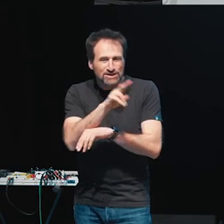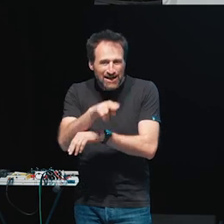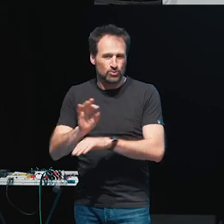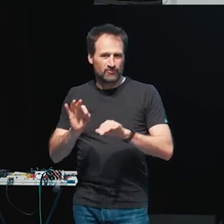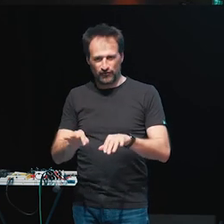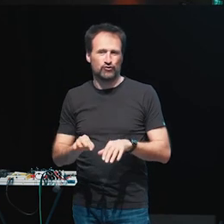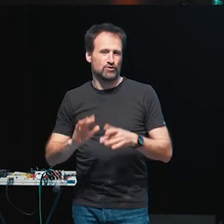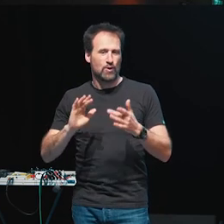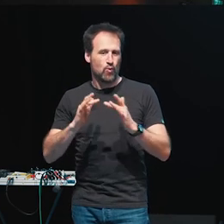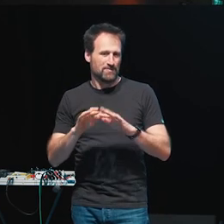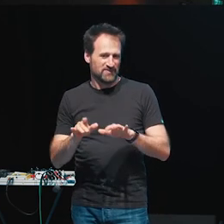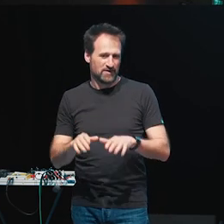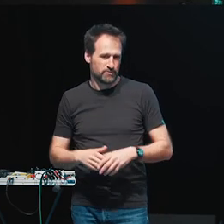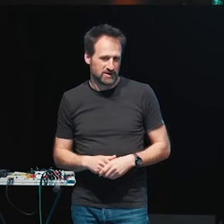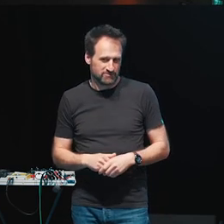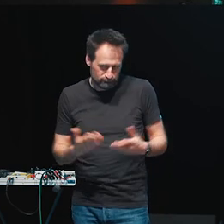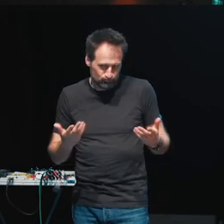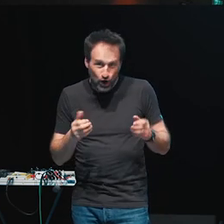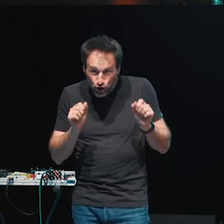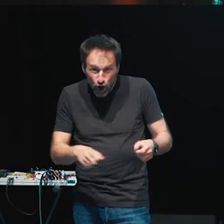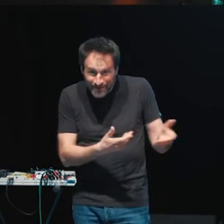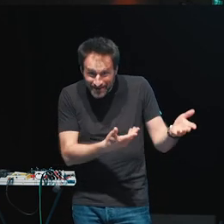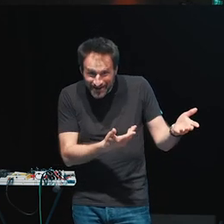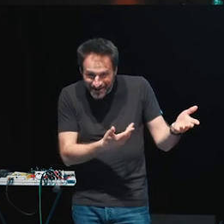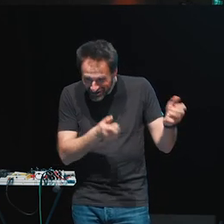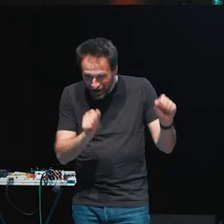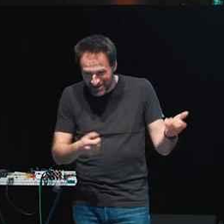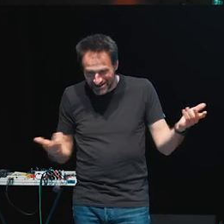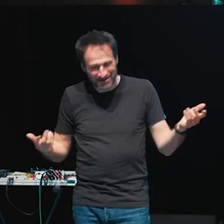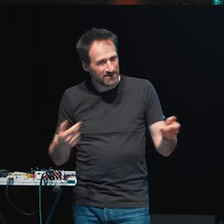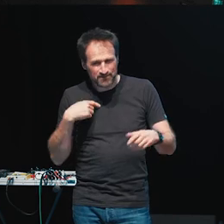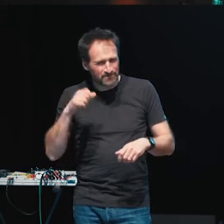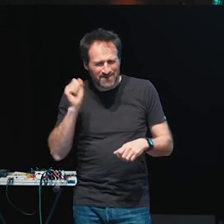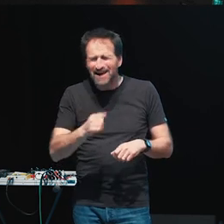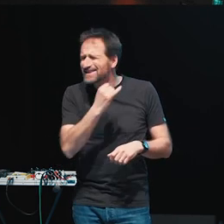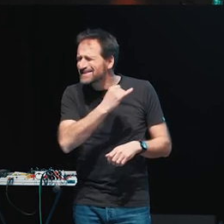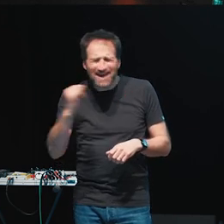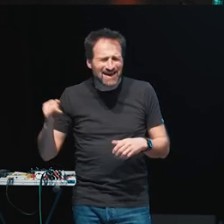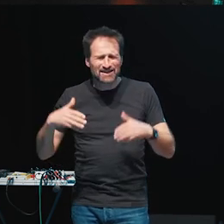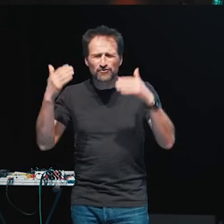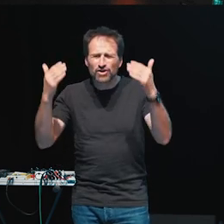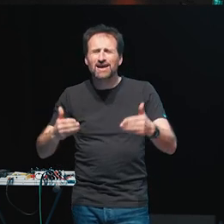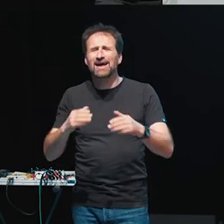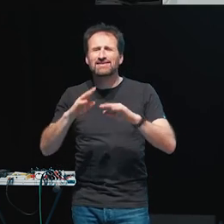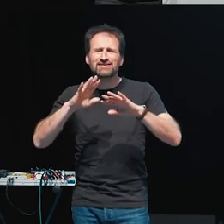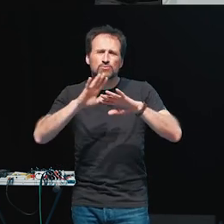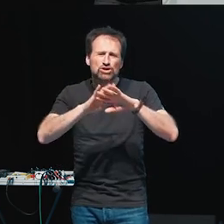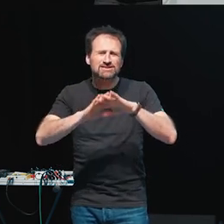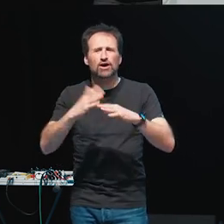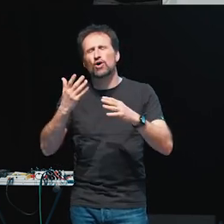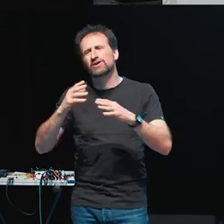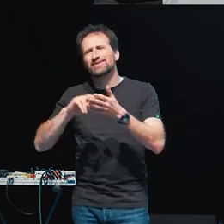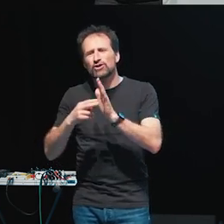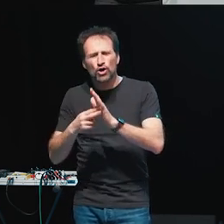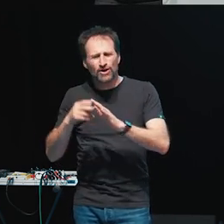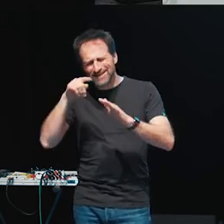development. I wouldn't be surprised at all if we can find absolutely any front-end pattern or technology buried somewhere deep